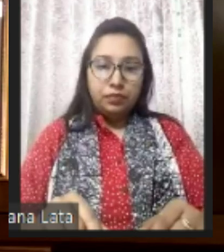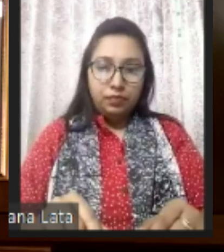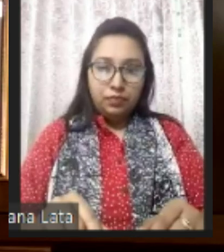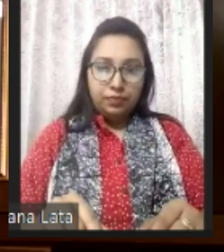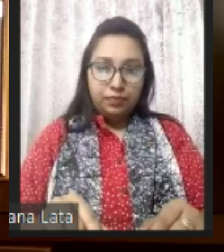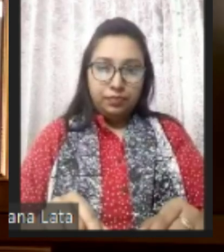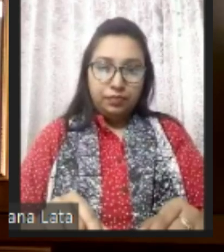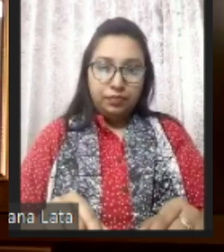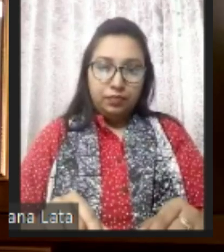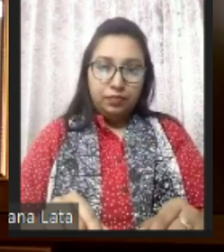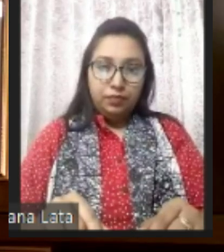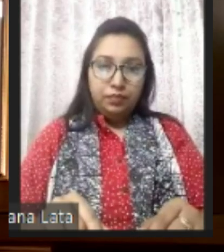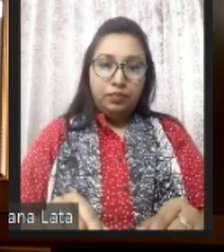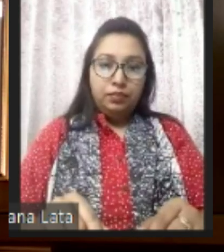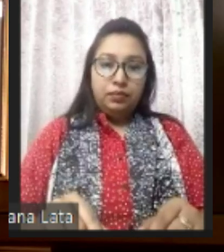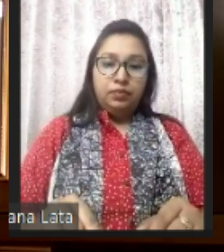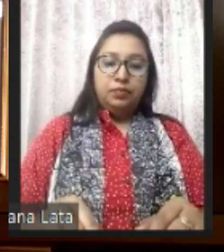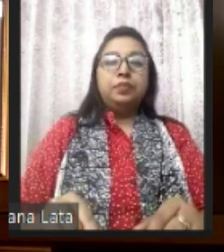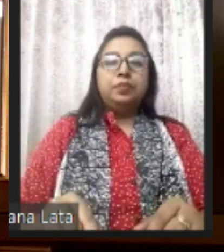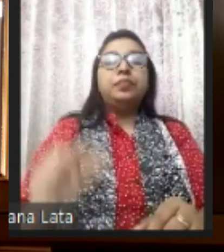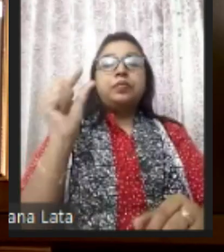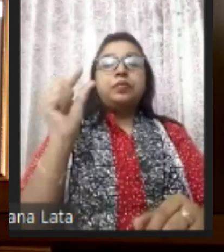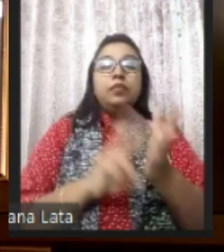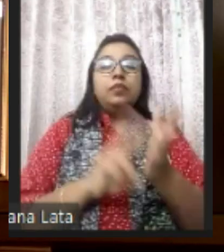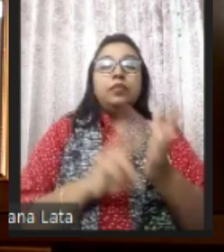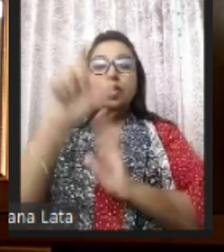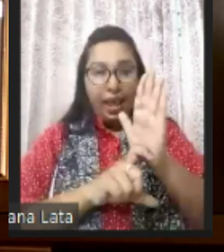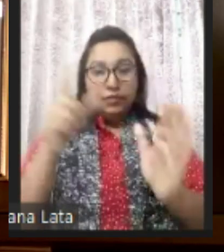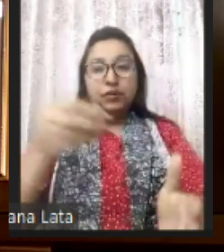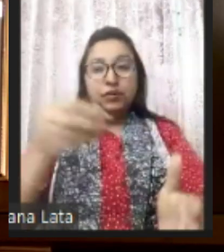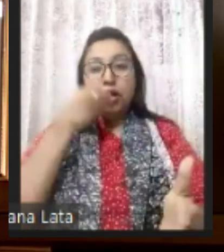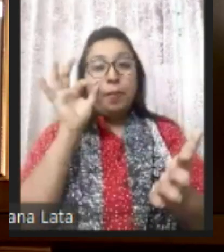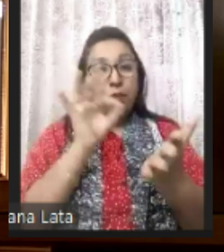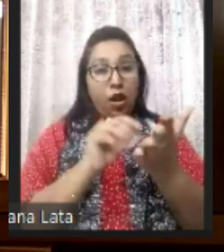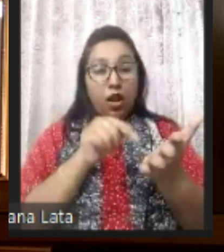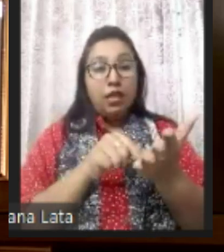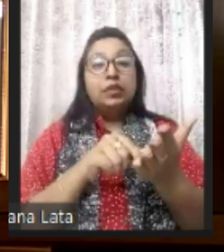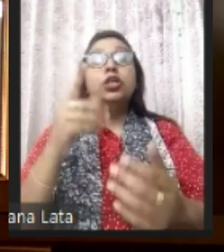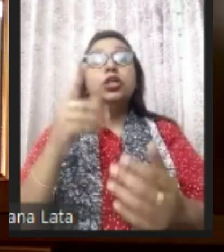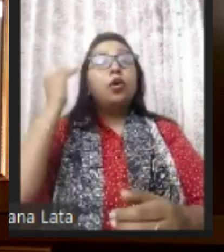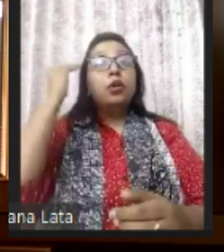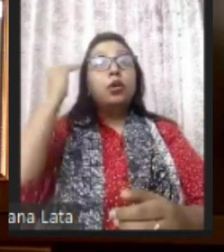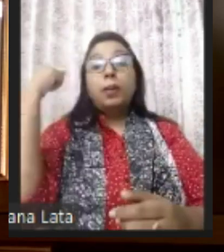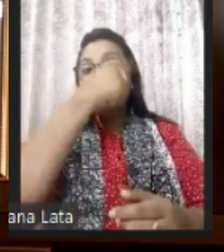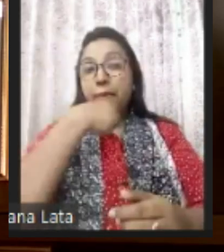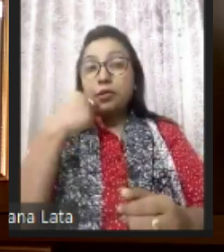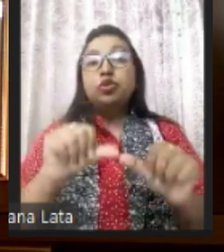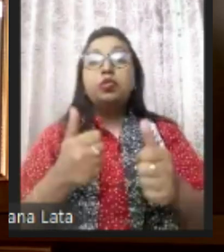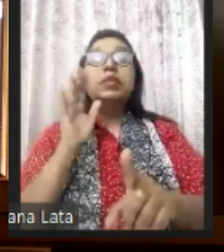appreciated in the UNCRPD, the United Nations Convention on the Rights of Persons with